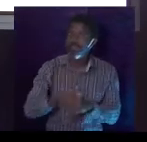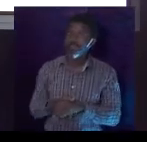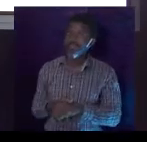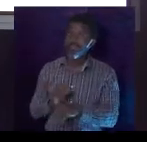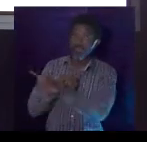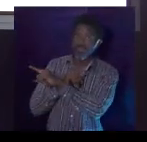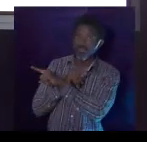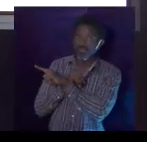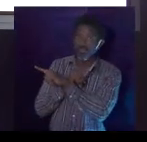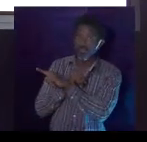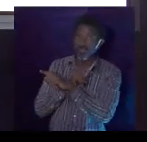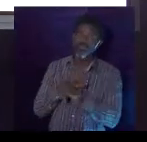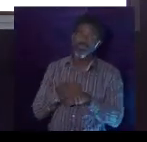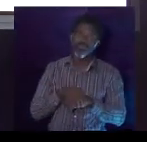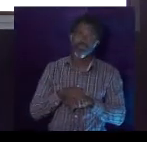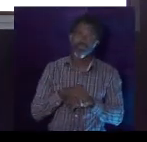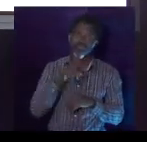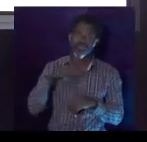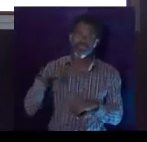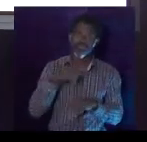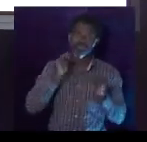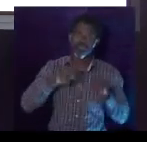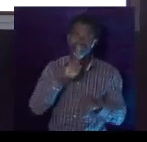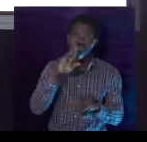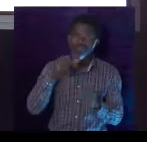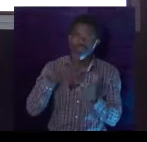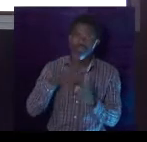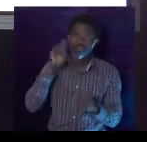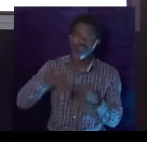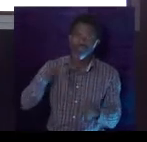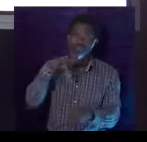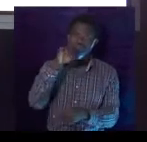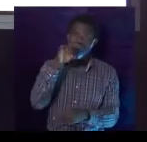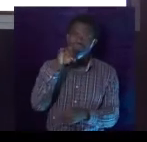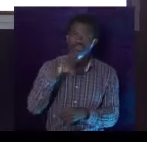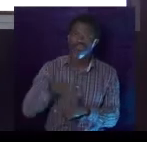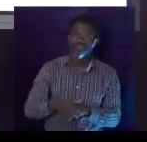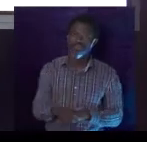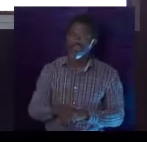unit is 9 over 5 Fahrenheit units. We can now use this to find